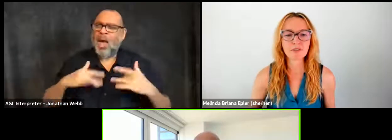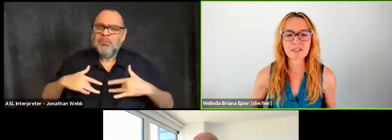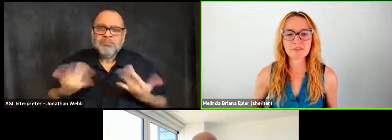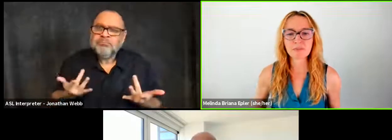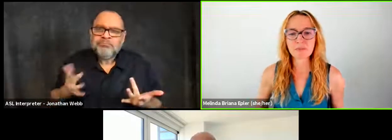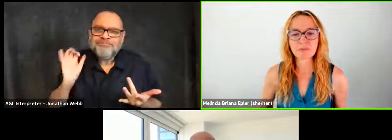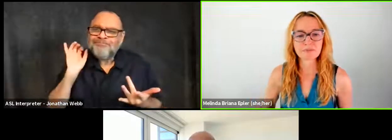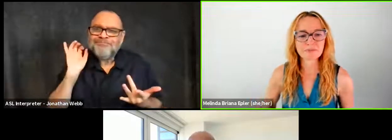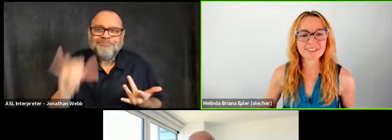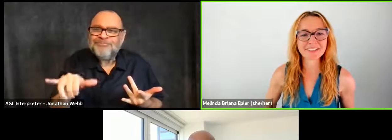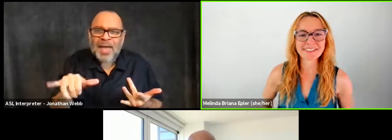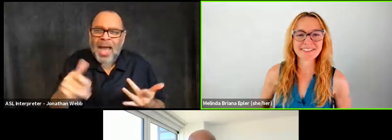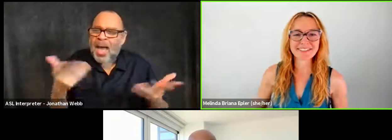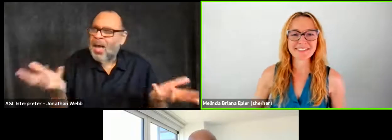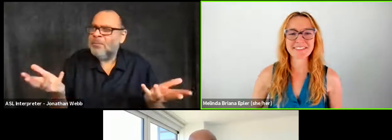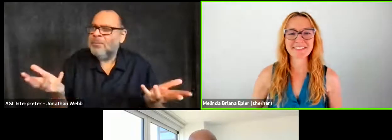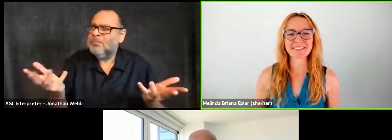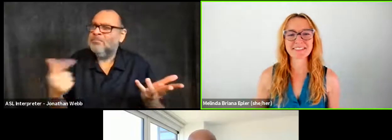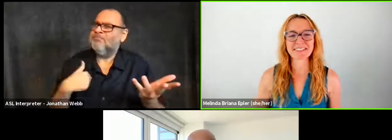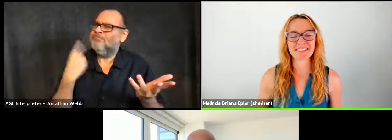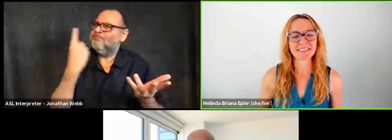Oh, I have myself on mute. Yeah.